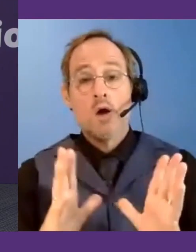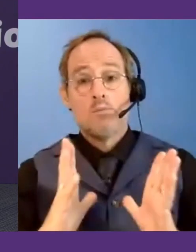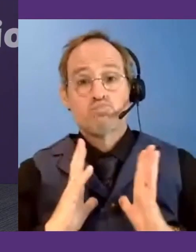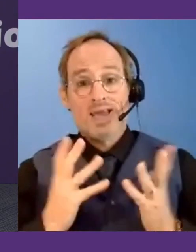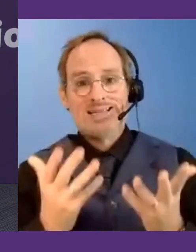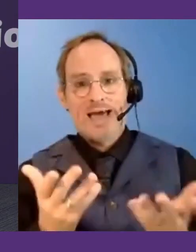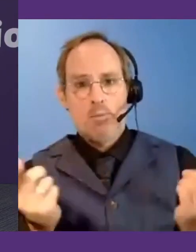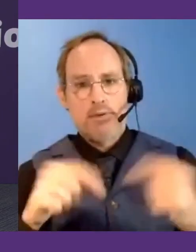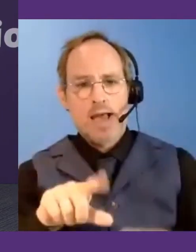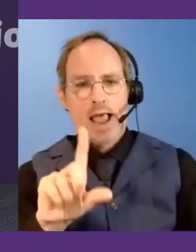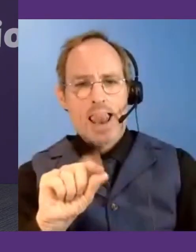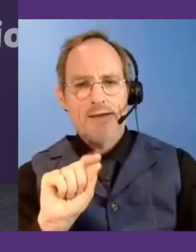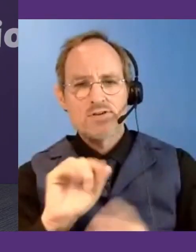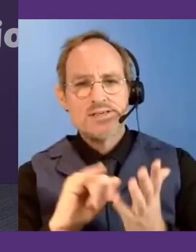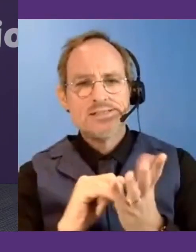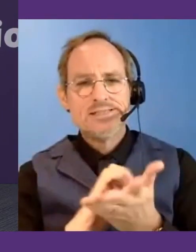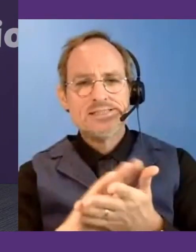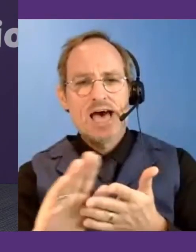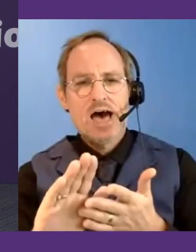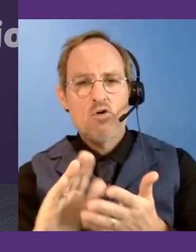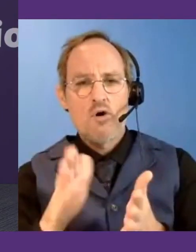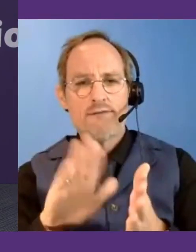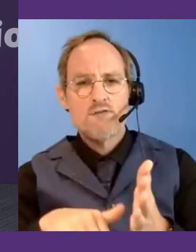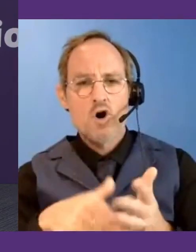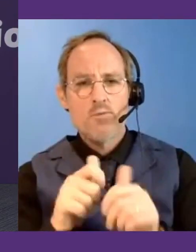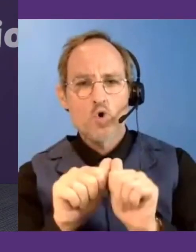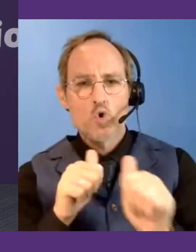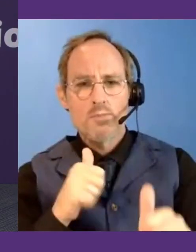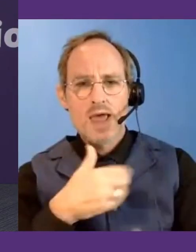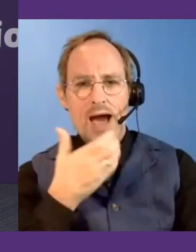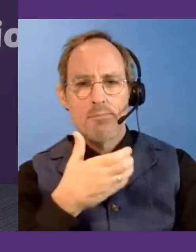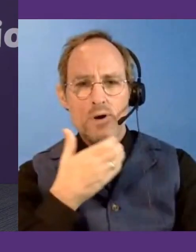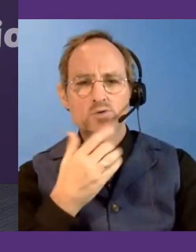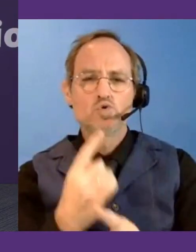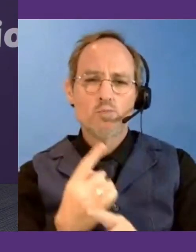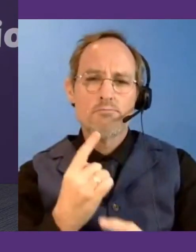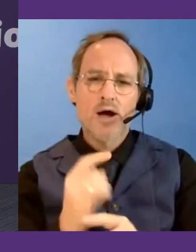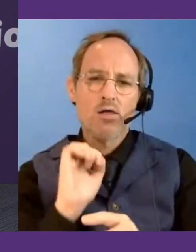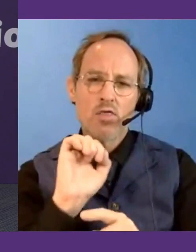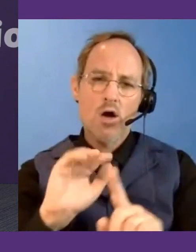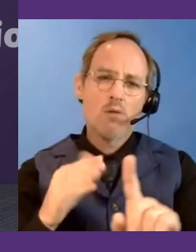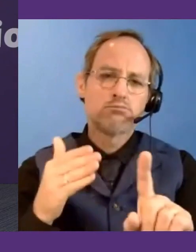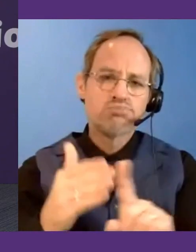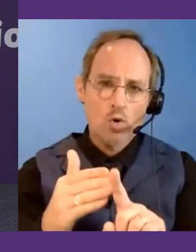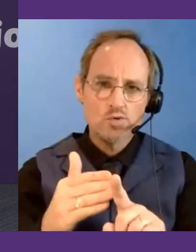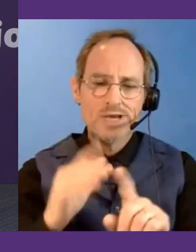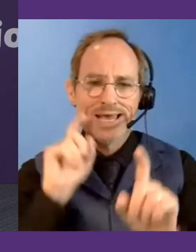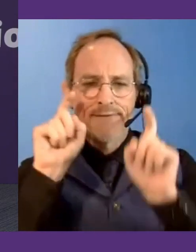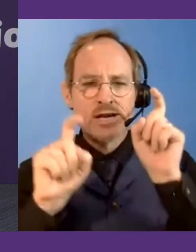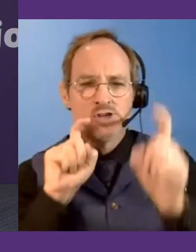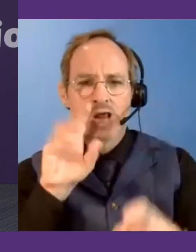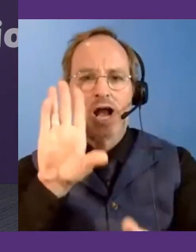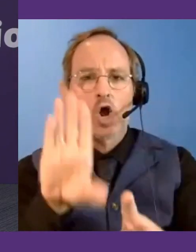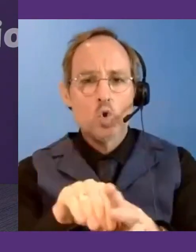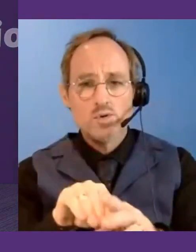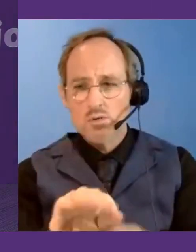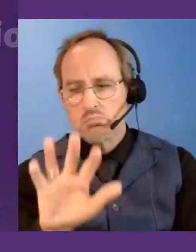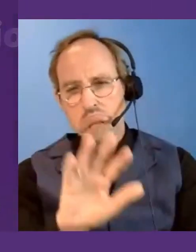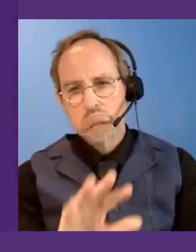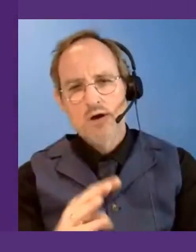Herrlinger from Apple, who's going to be telling us about their approach to innovation and inclusion, which I know is going to be a cracker. So I'll see you in about 4 or 5 minutes.